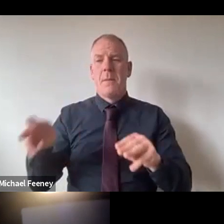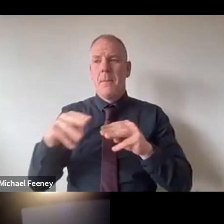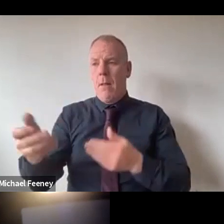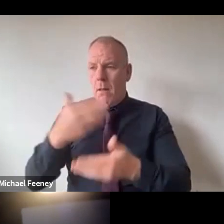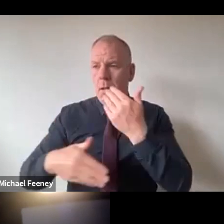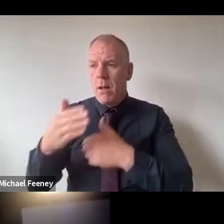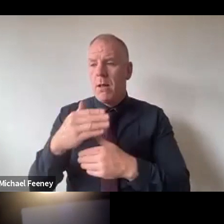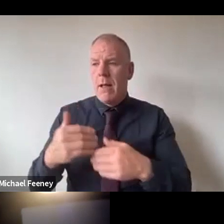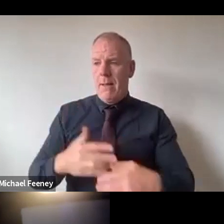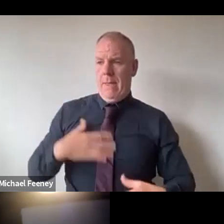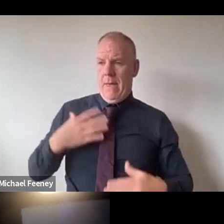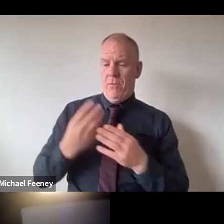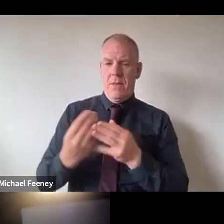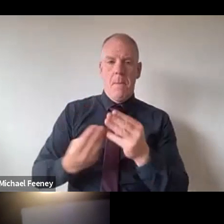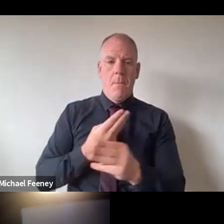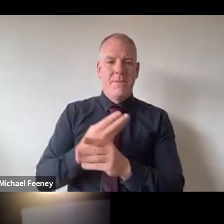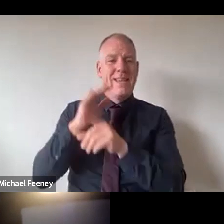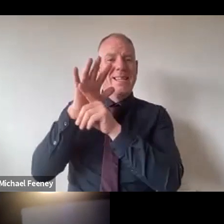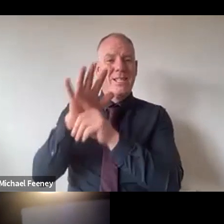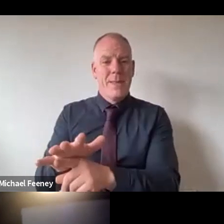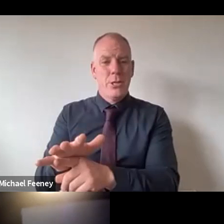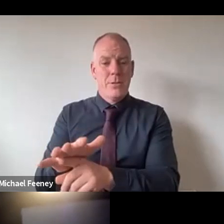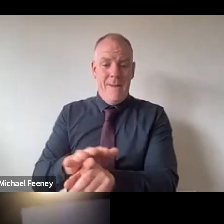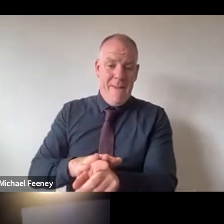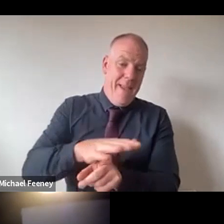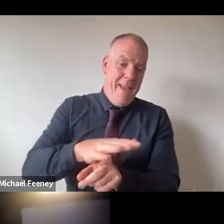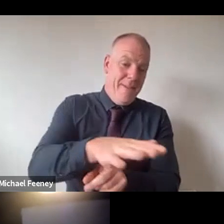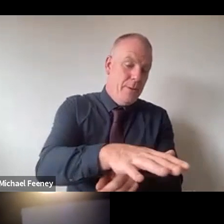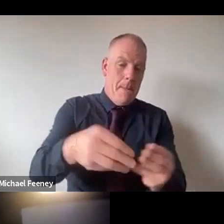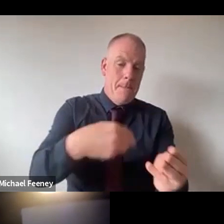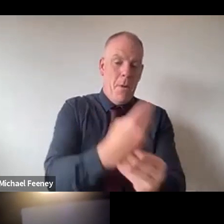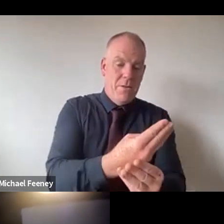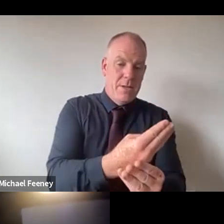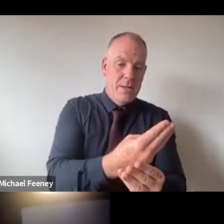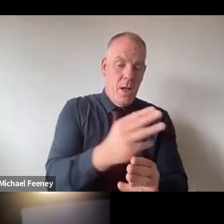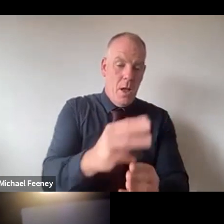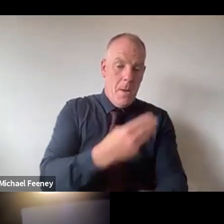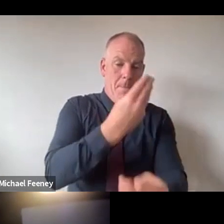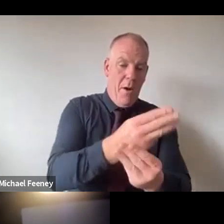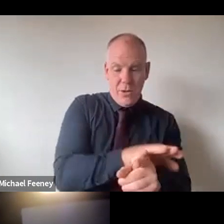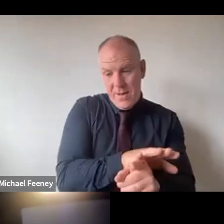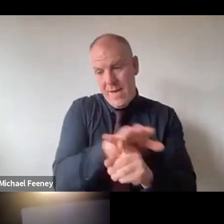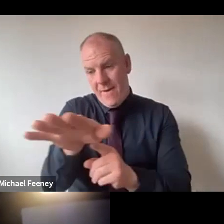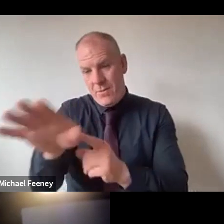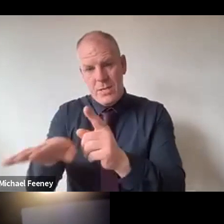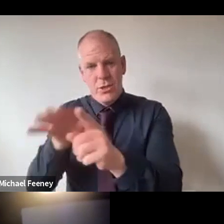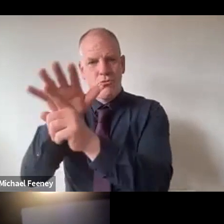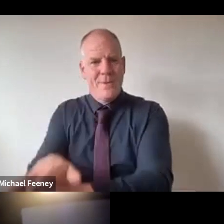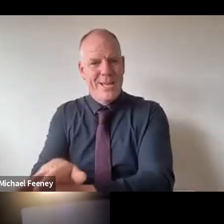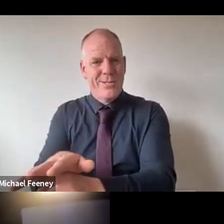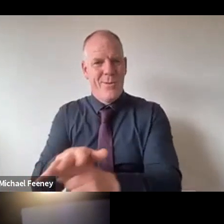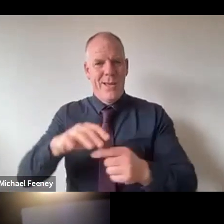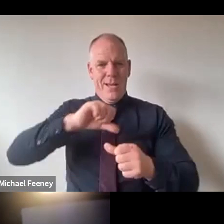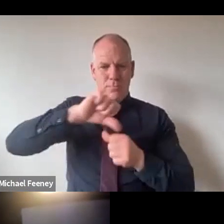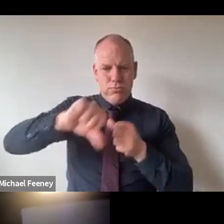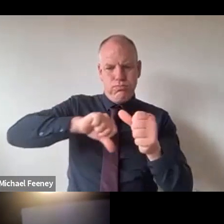that discrimination leads to poverty and poverty leads to discrimination. So this is a vicious cycle,